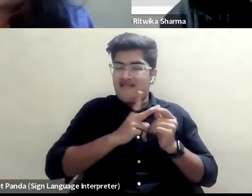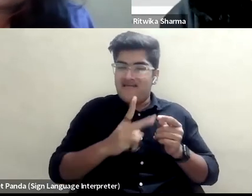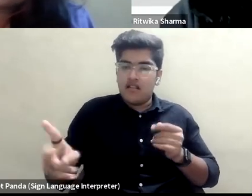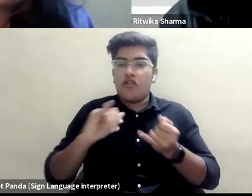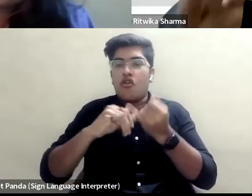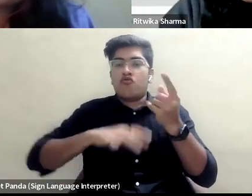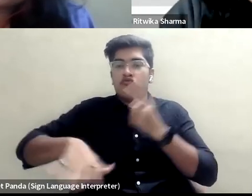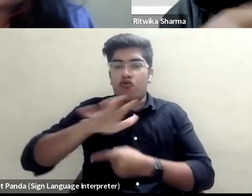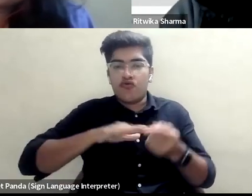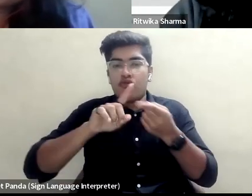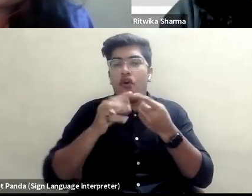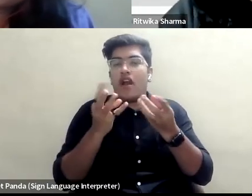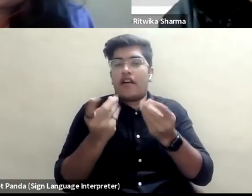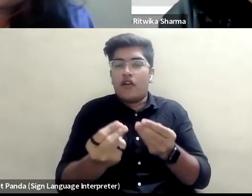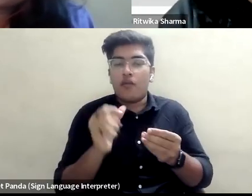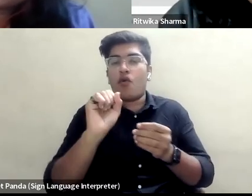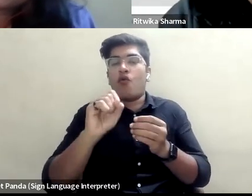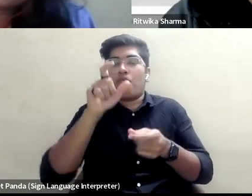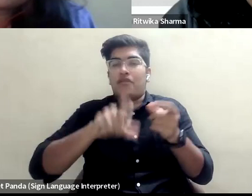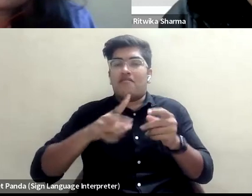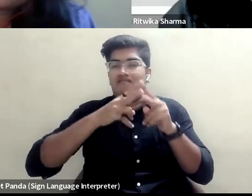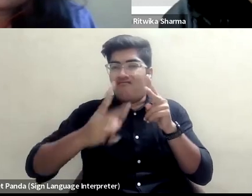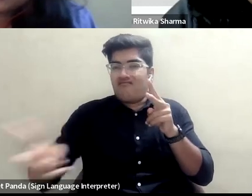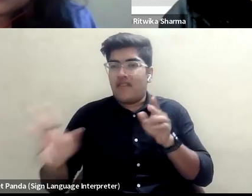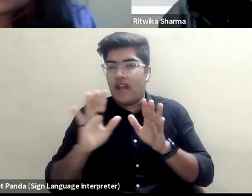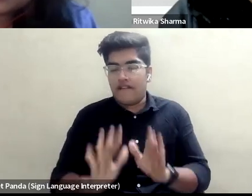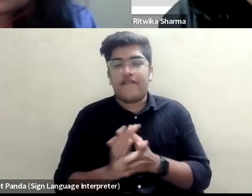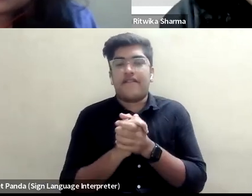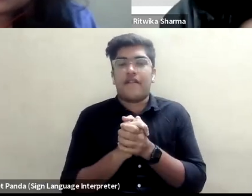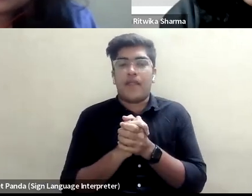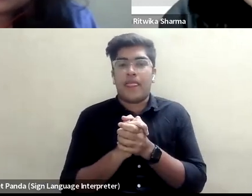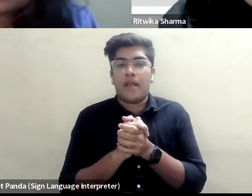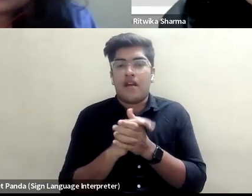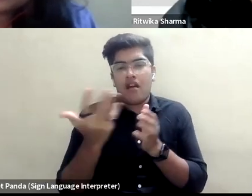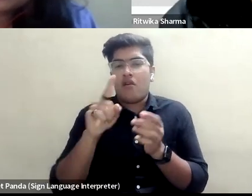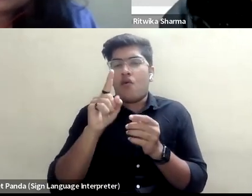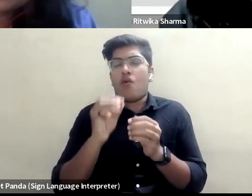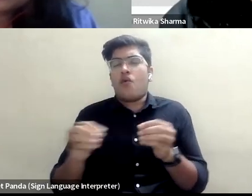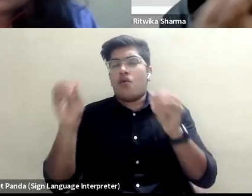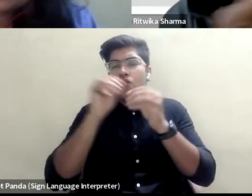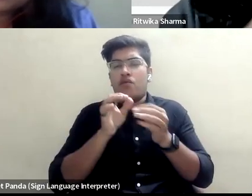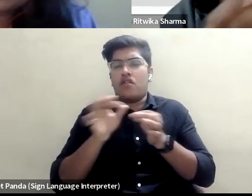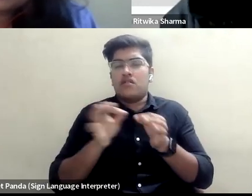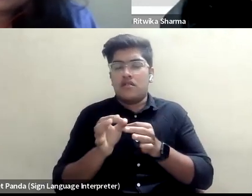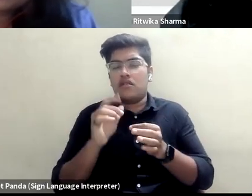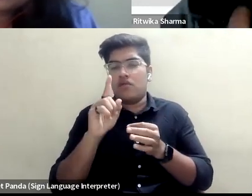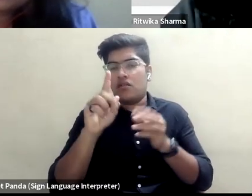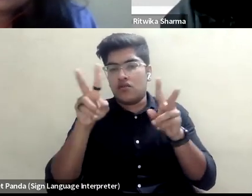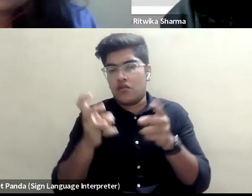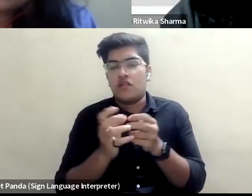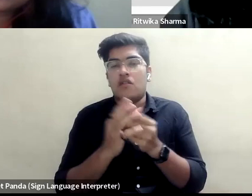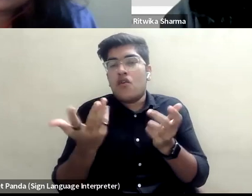socio-economic backgrounds. So again, you've alluded to this already, but could you just spend a few moments on how does this difference